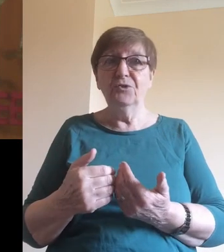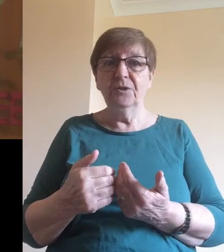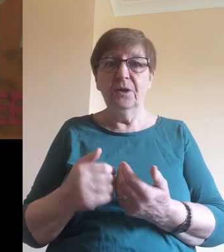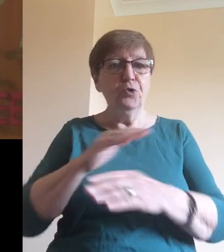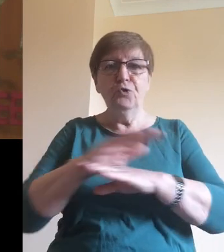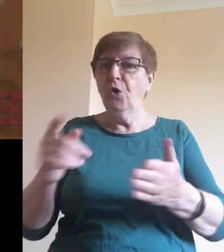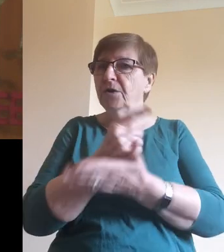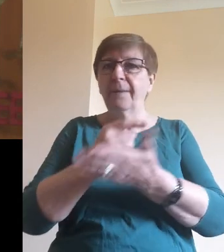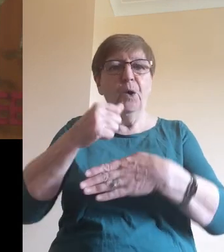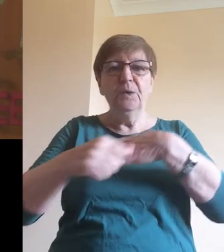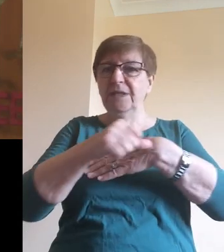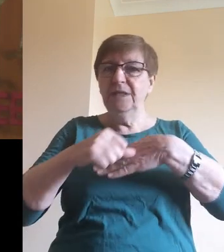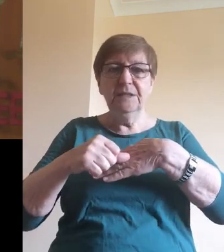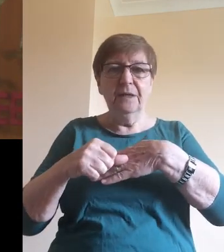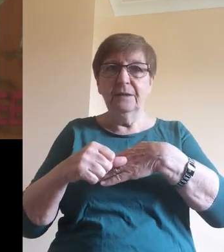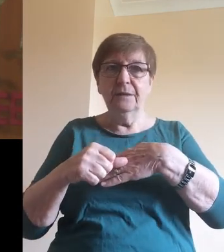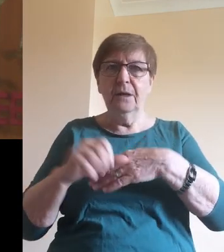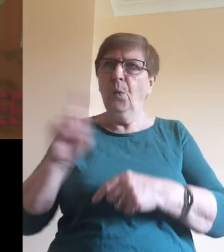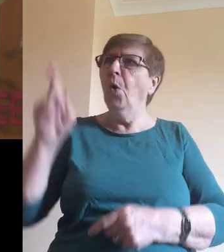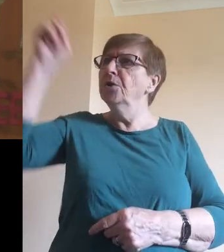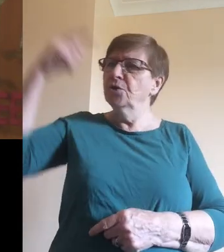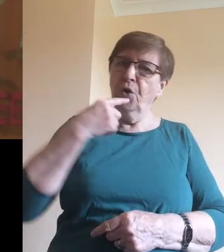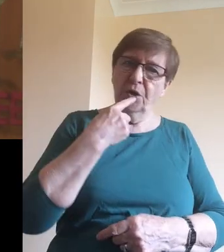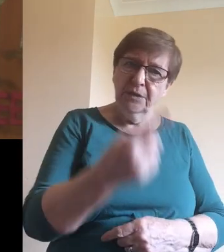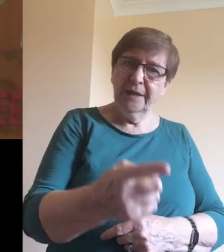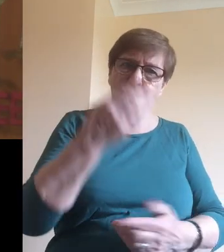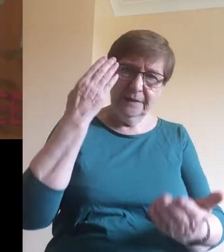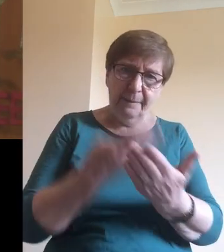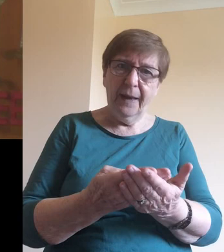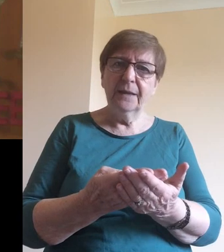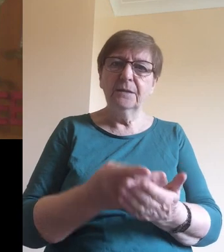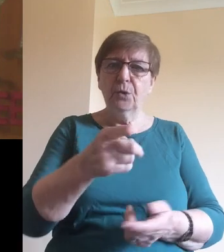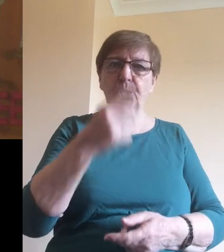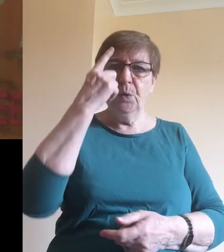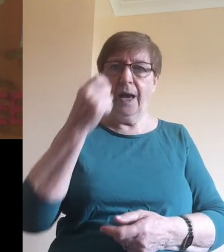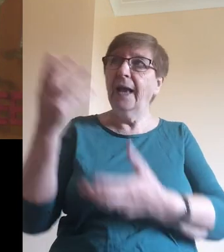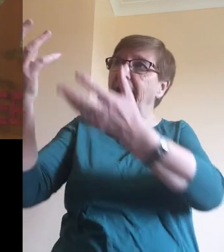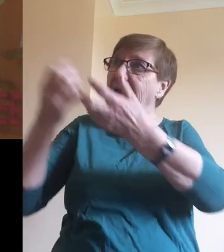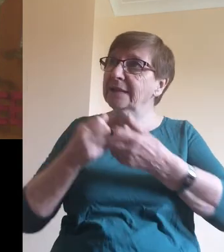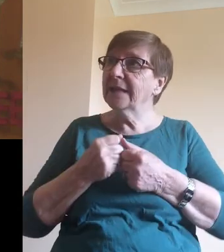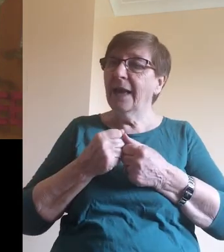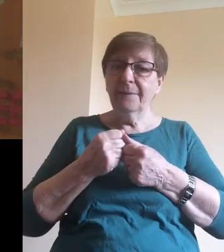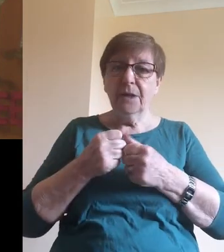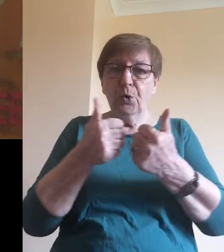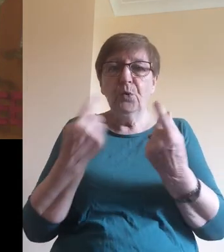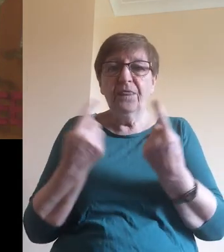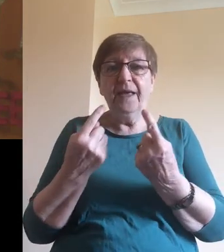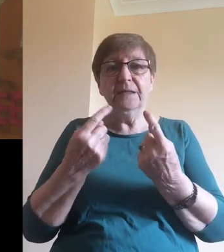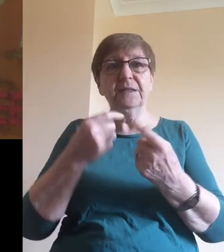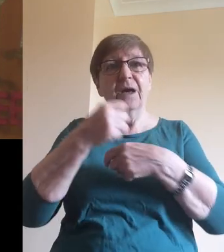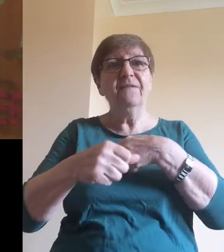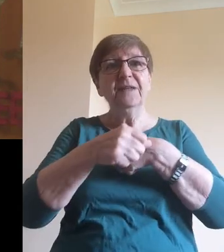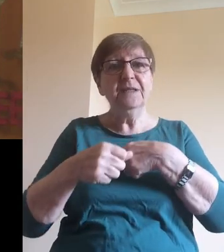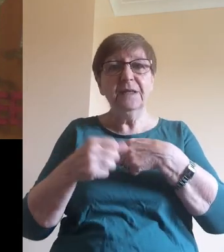Easter. So what does God demand so that you may get the fruits of Easter, that you can have resurrection life in his